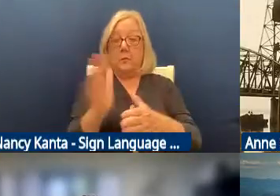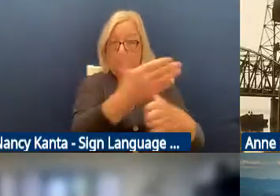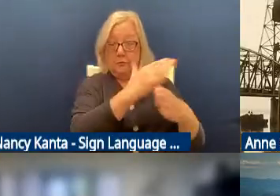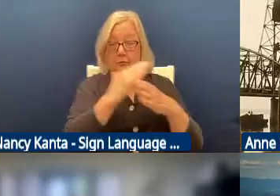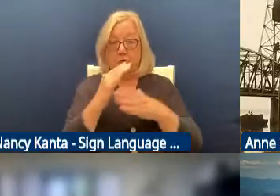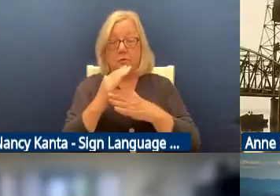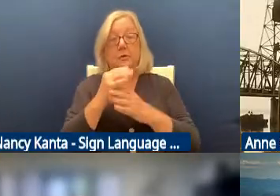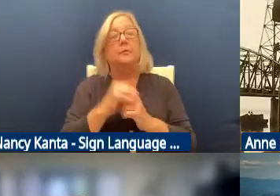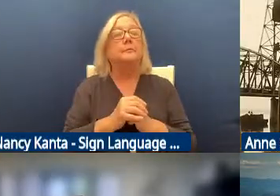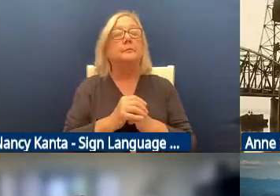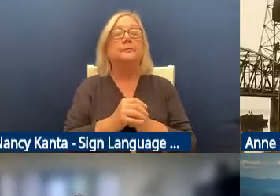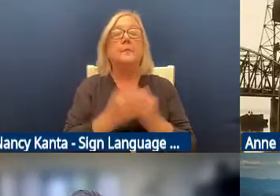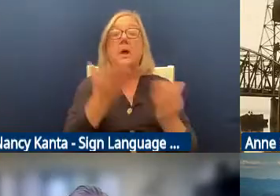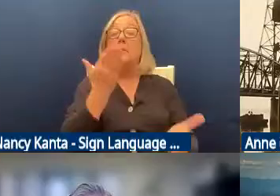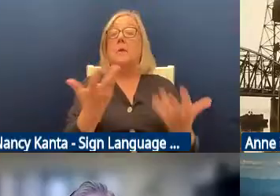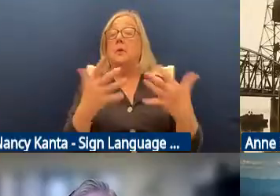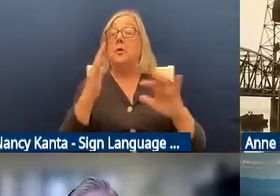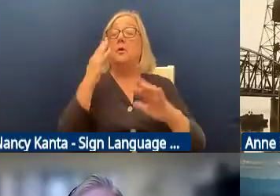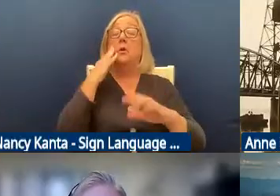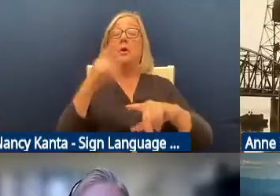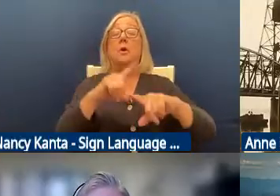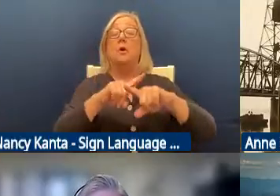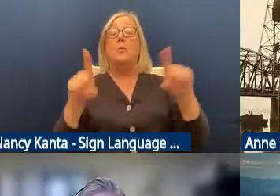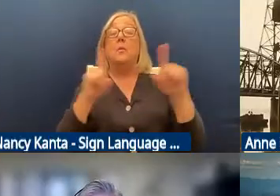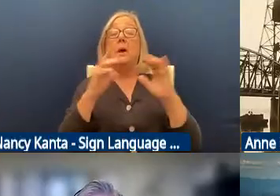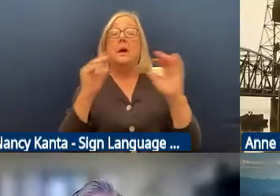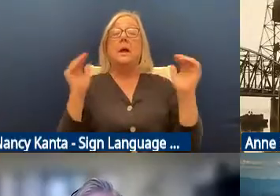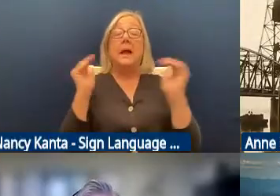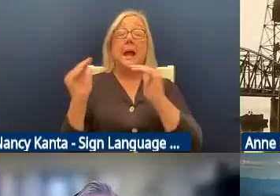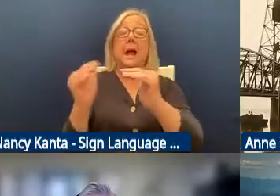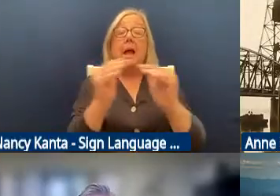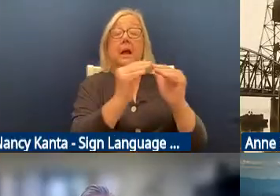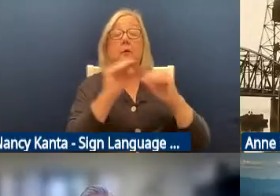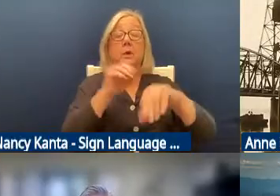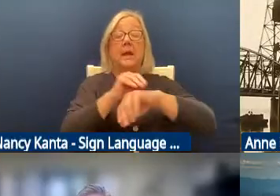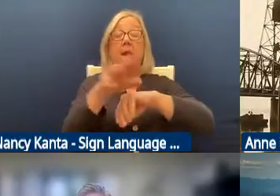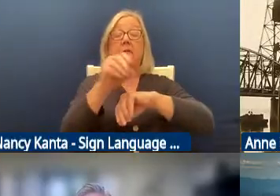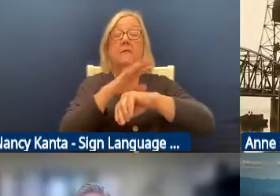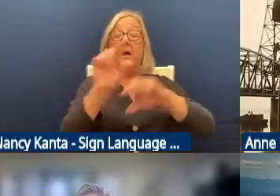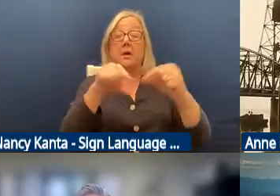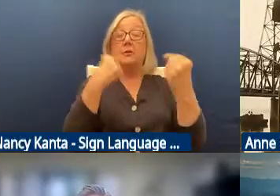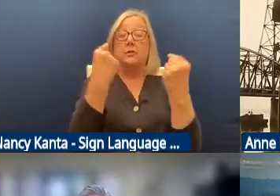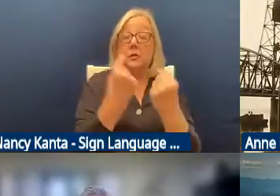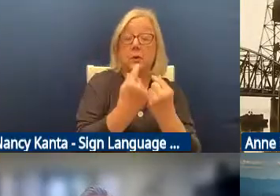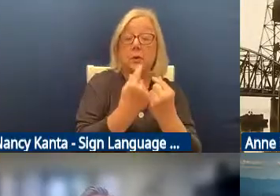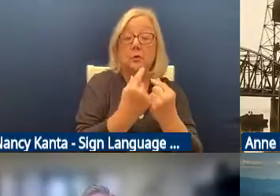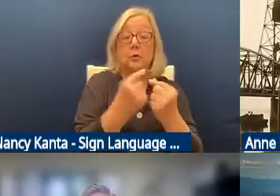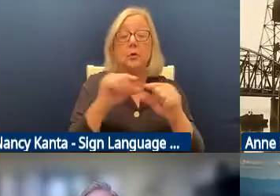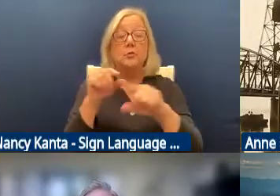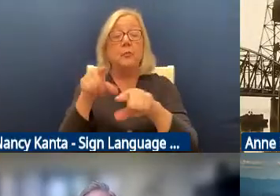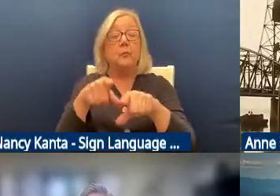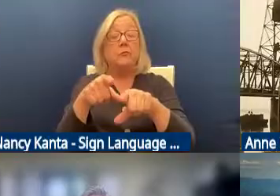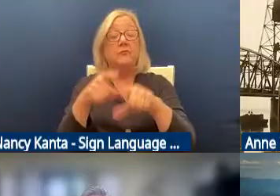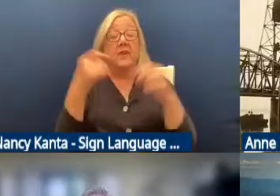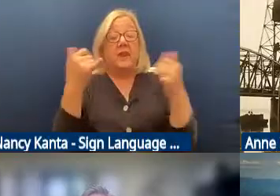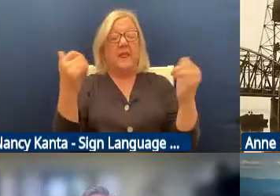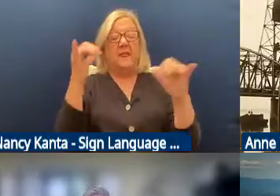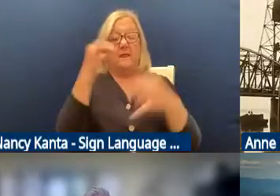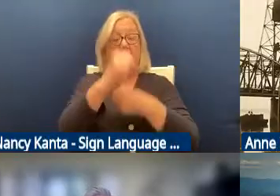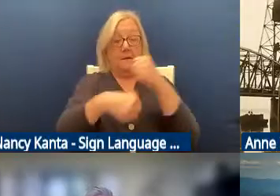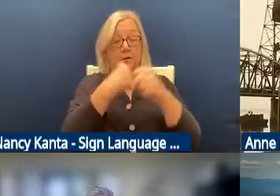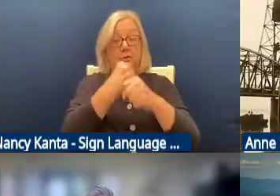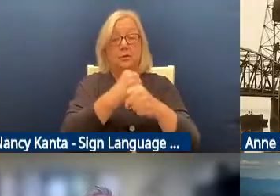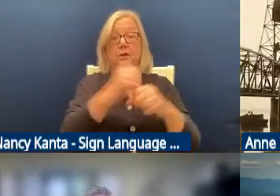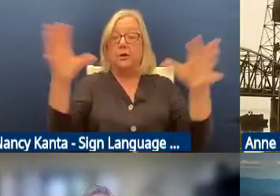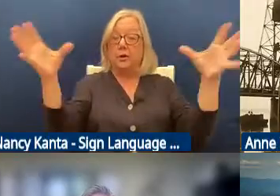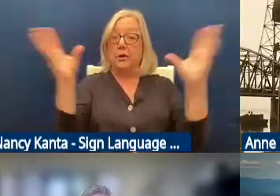the Community Advisory Group and the Equity Advisory Groups have been meeting jointly this year. And this has been really